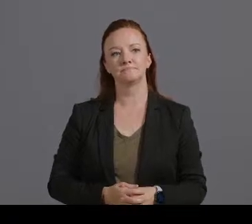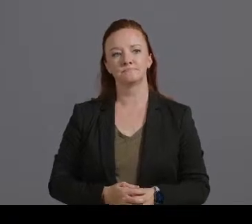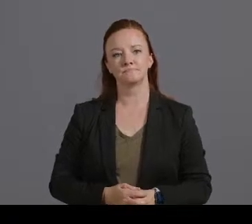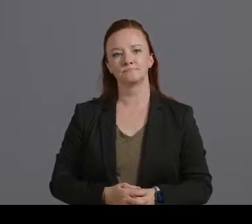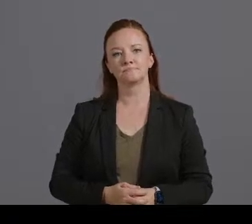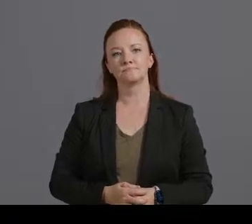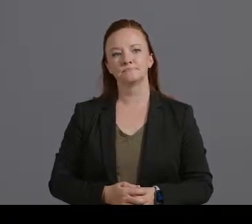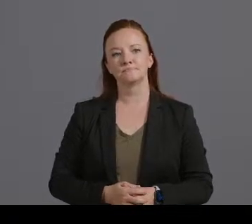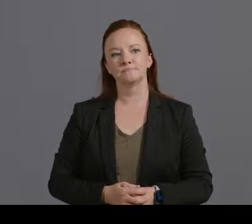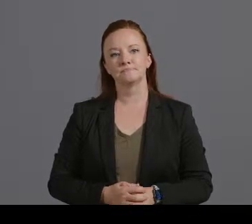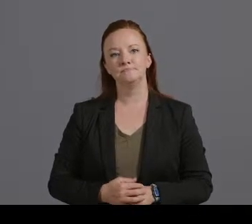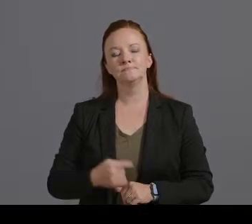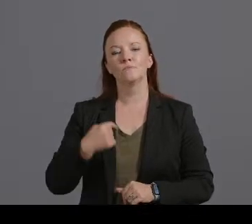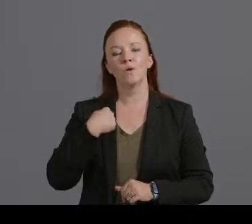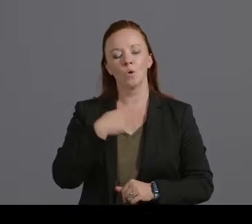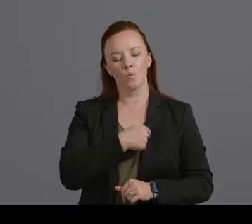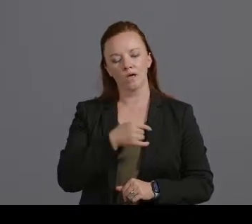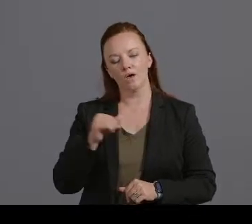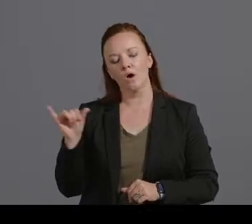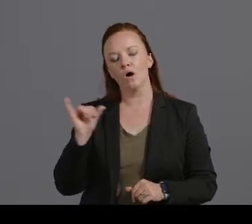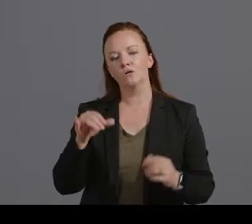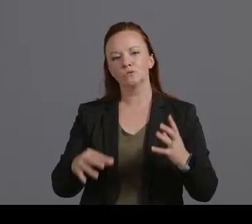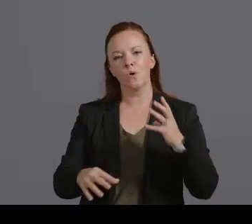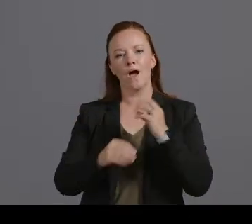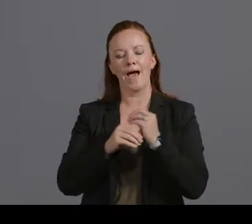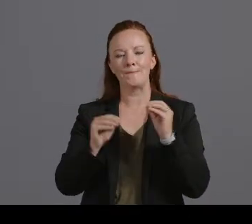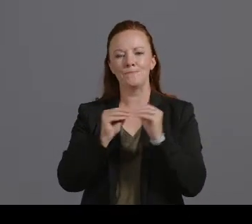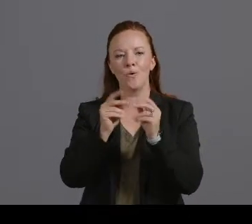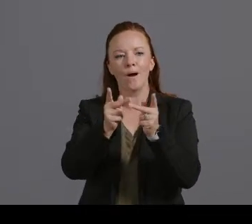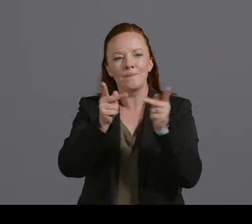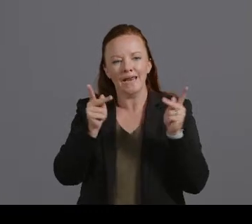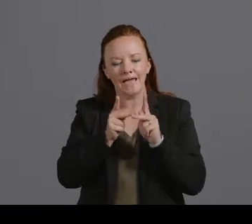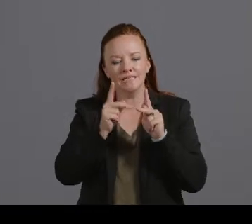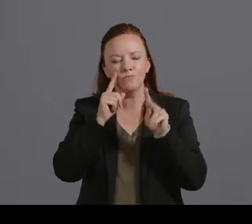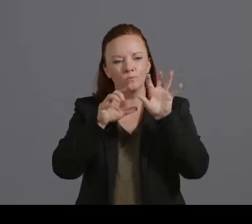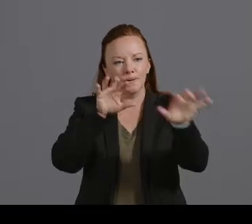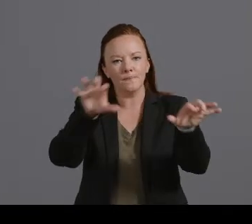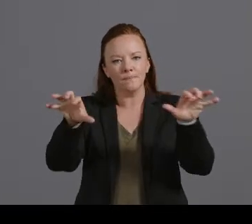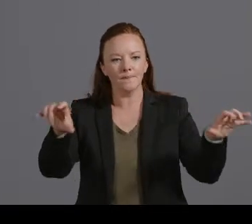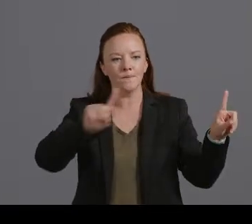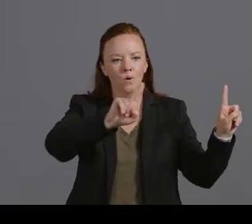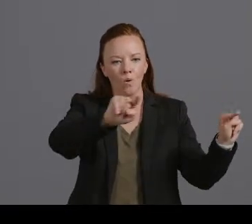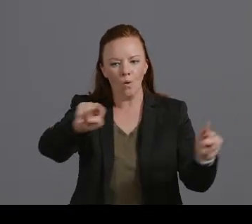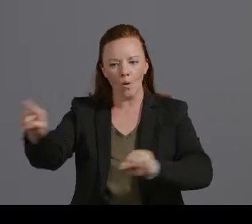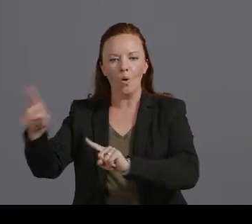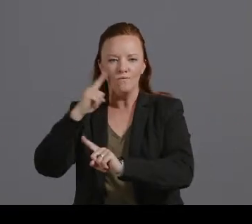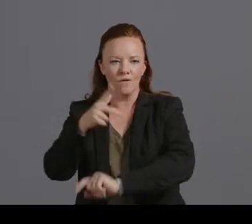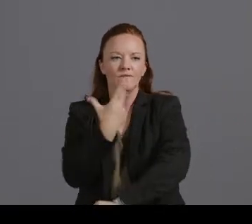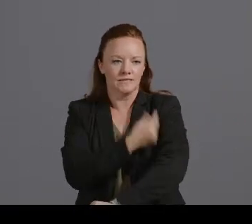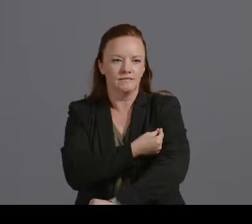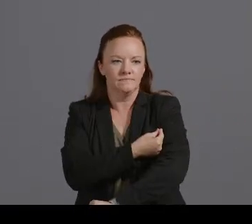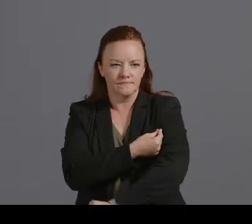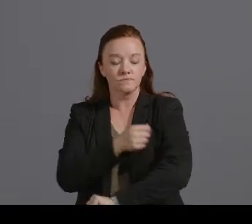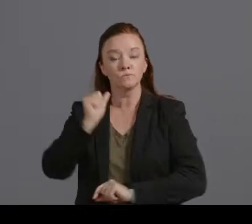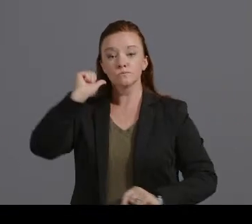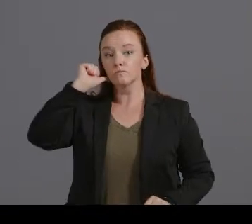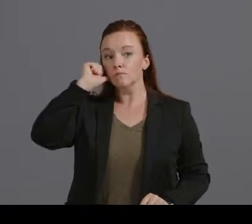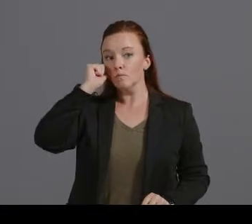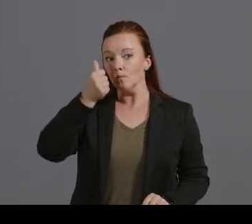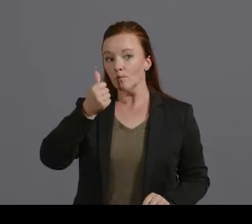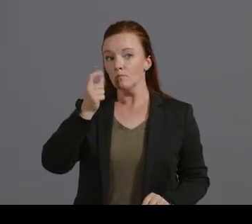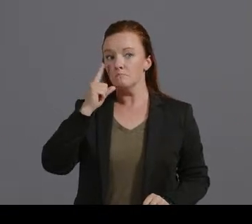And we continue to add additional vaccine administration sites statewide. And so tomorrow, we believe that we will